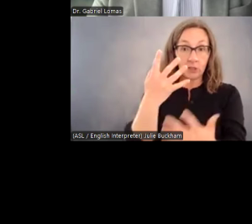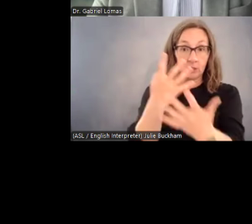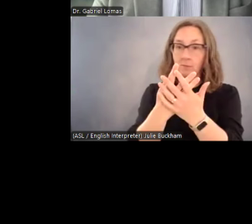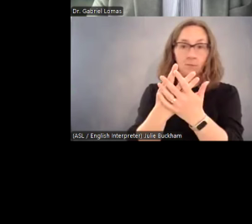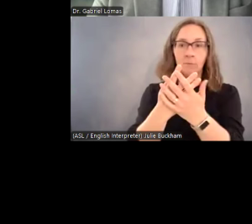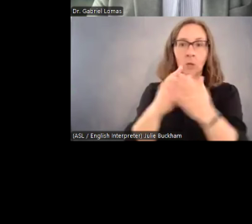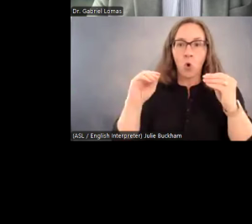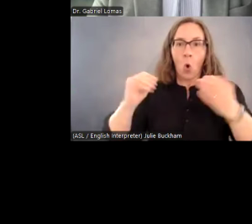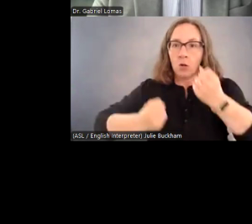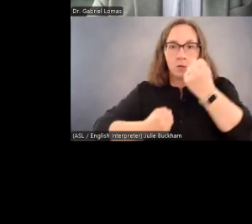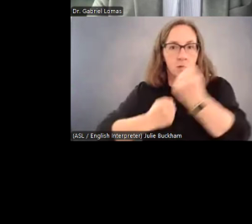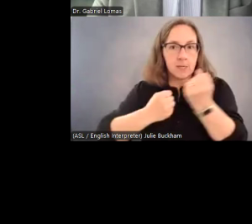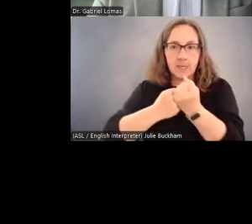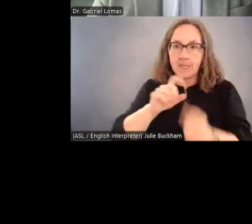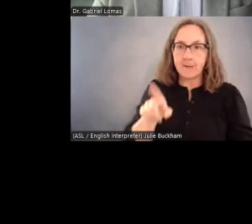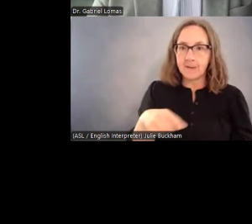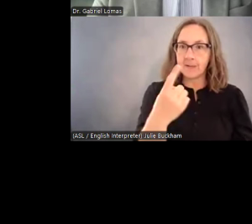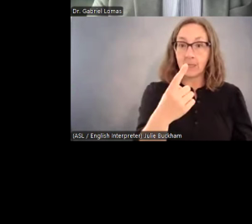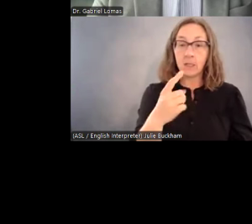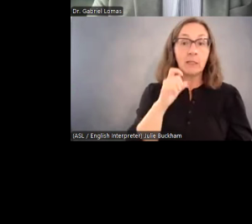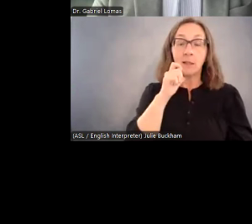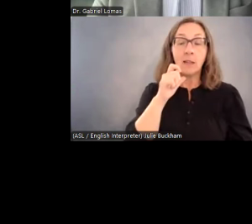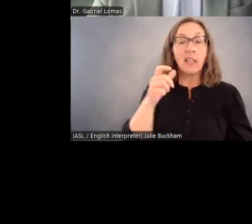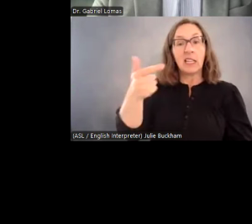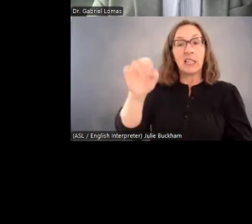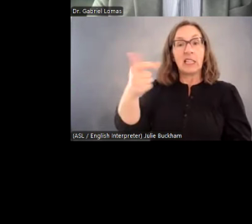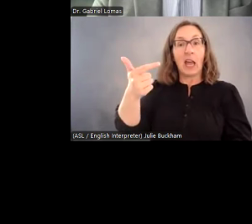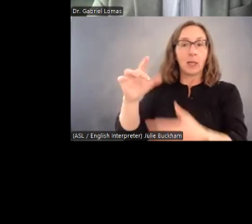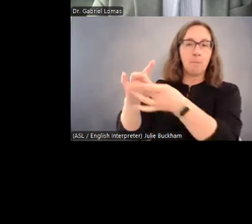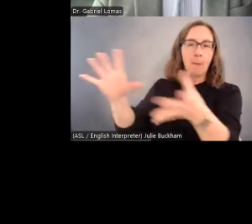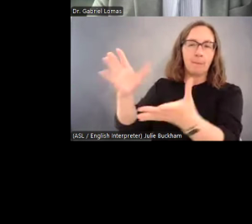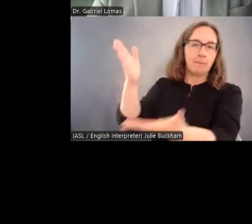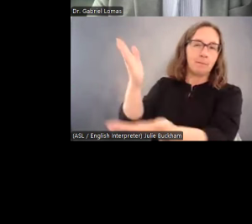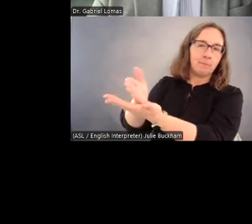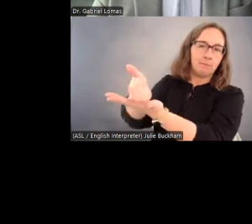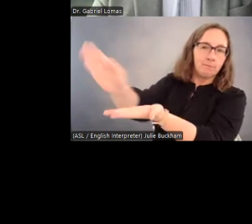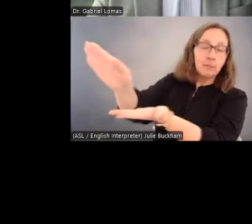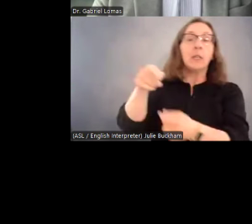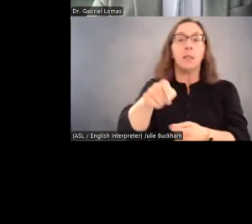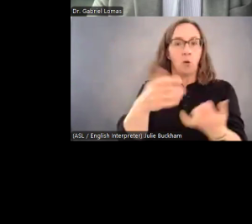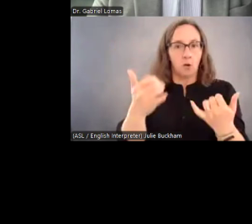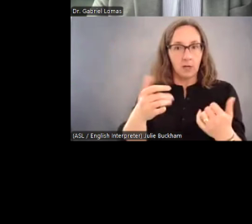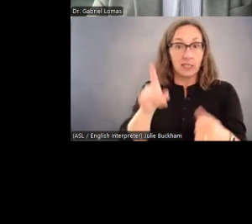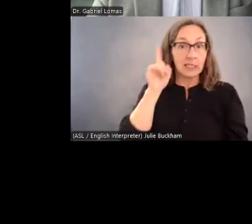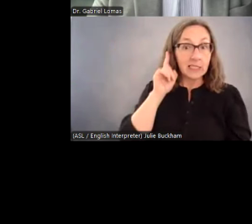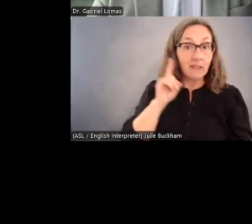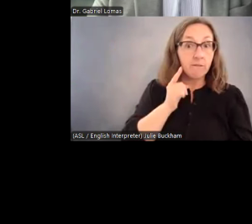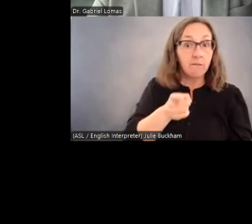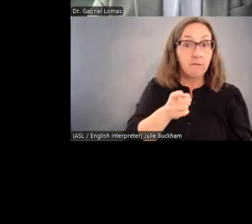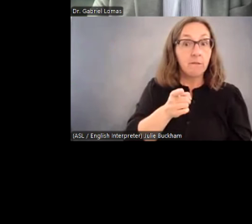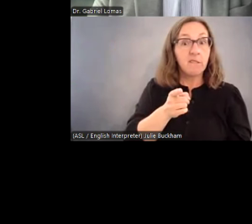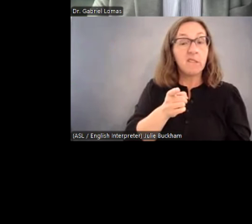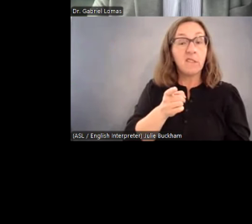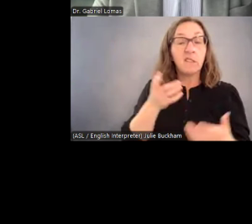out for. He wasn't involved in gang activity anymore. And oftentimes, because of his deafness, consequences